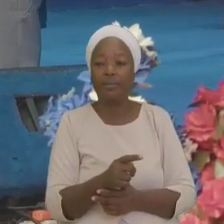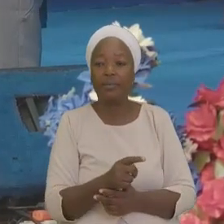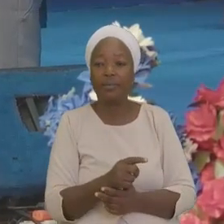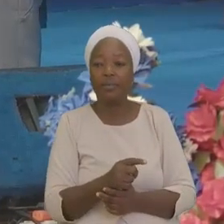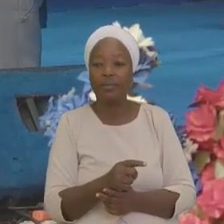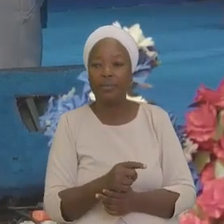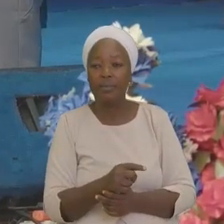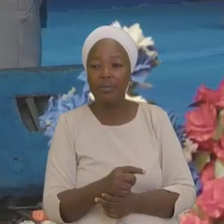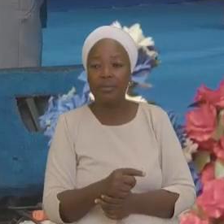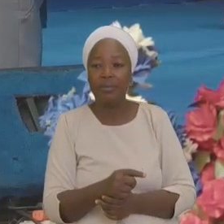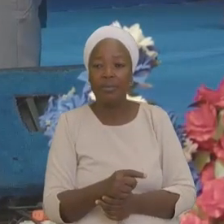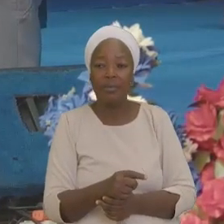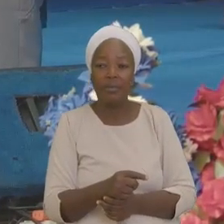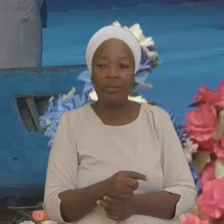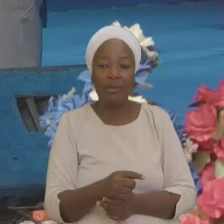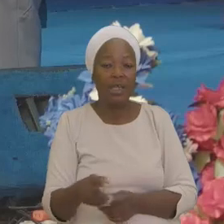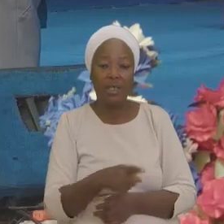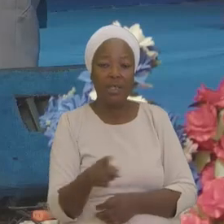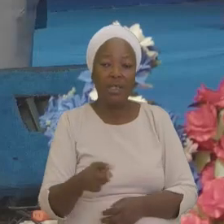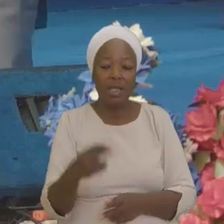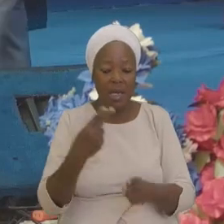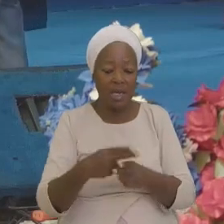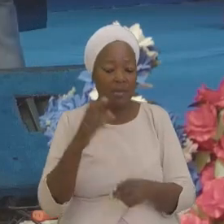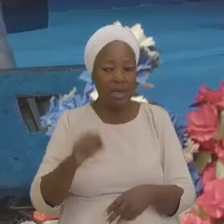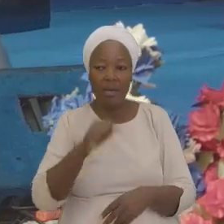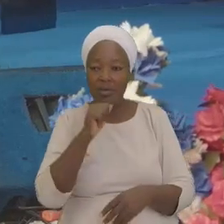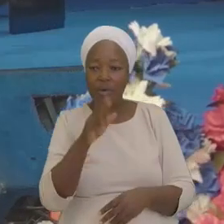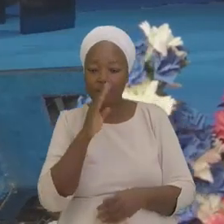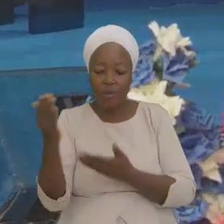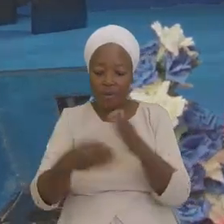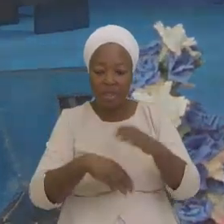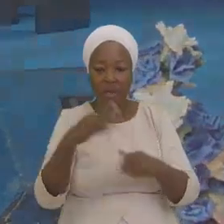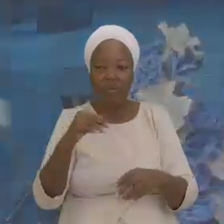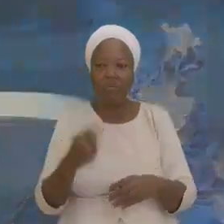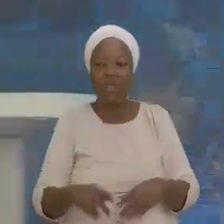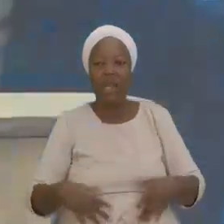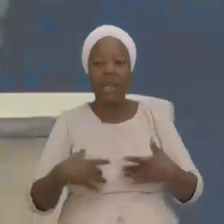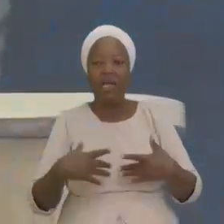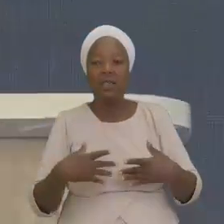Their names could not be brought out of the land of the living.